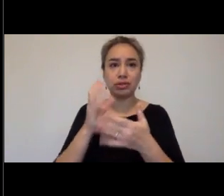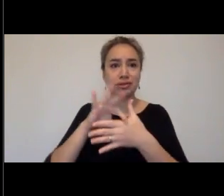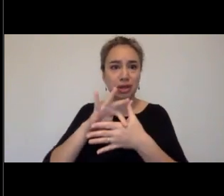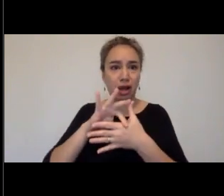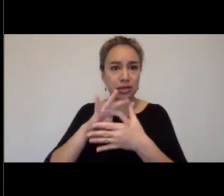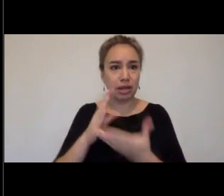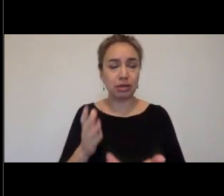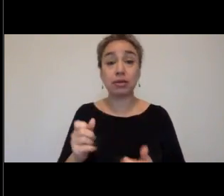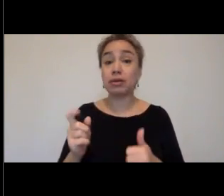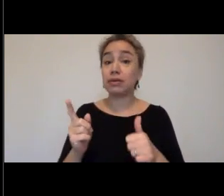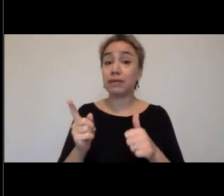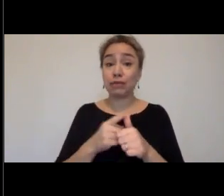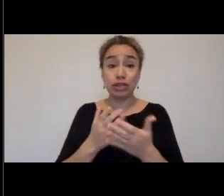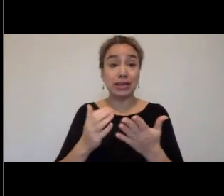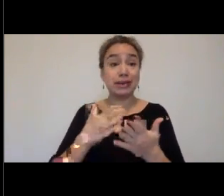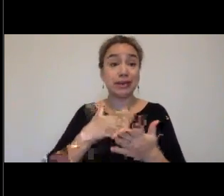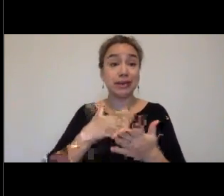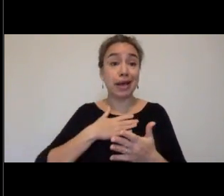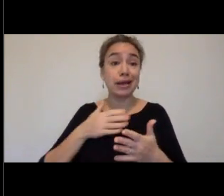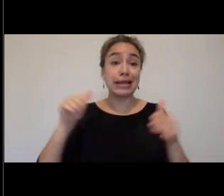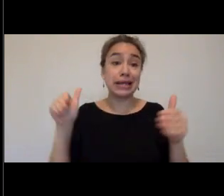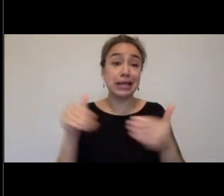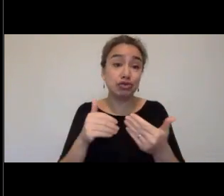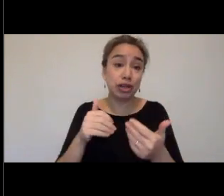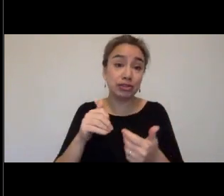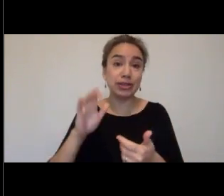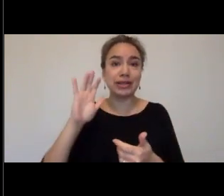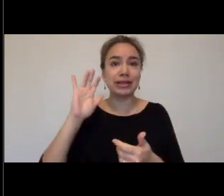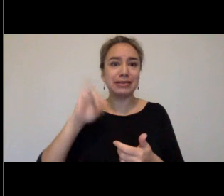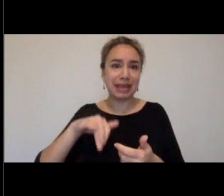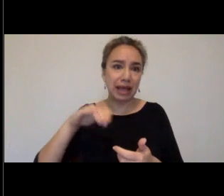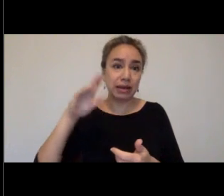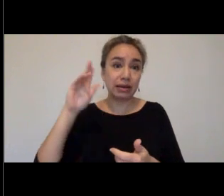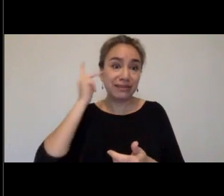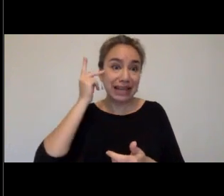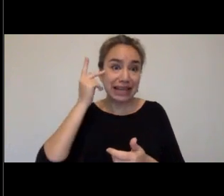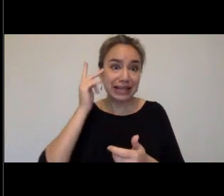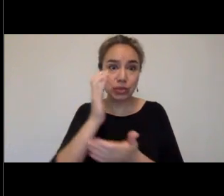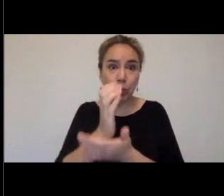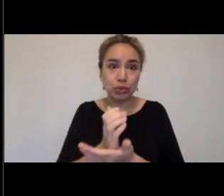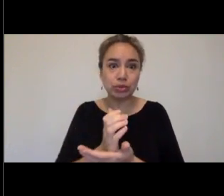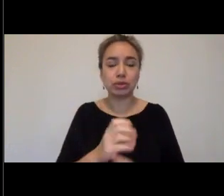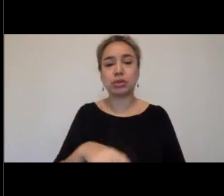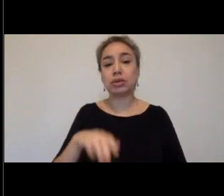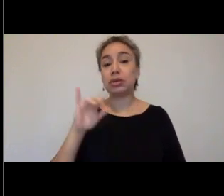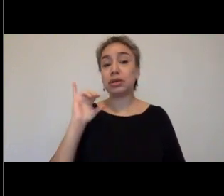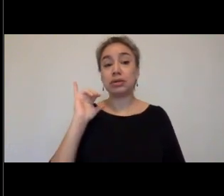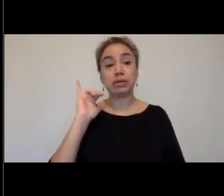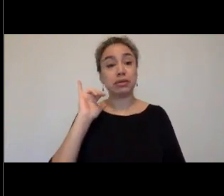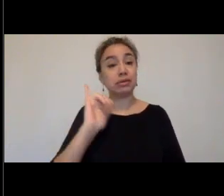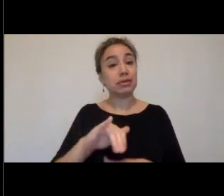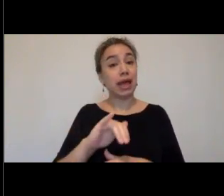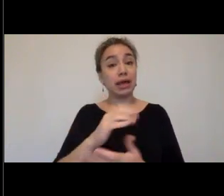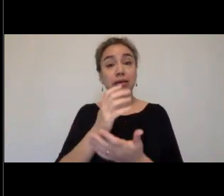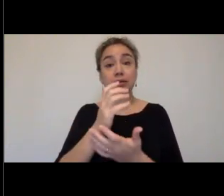own introductory phonetics course. And in this course, what we worked on was expanding